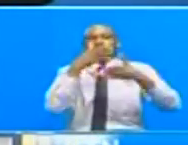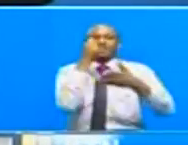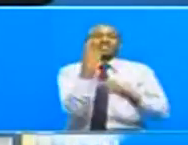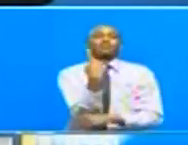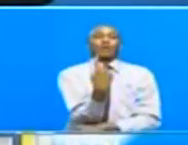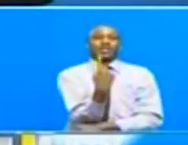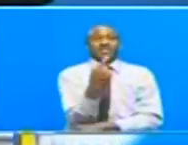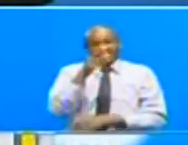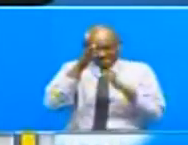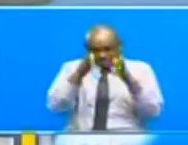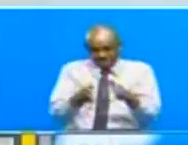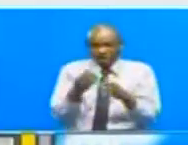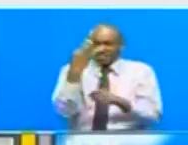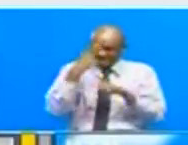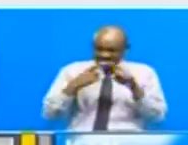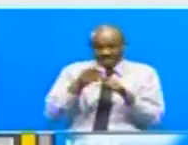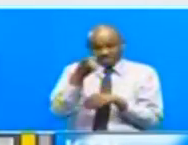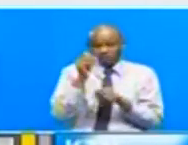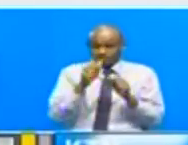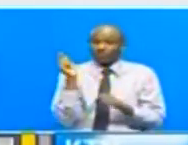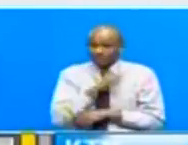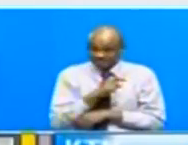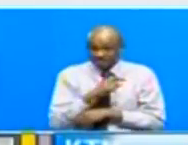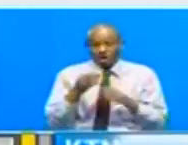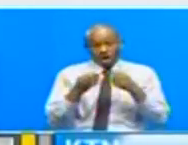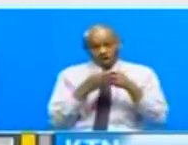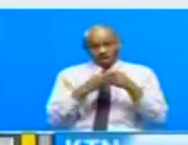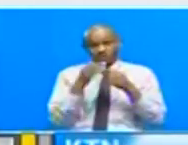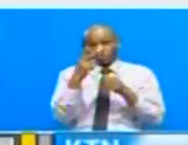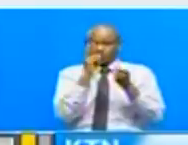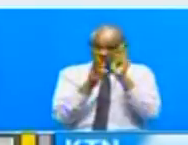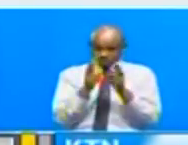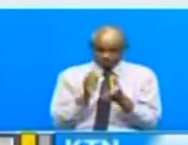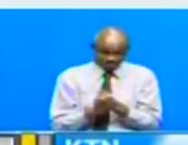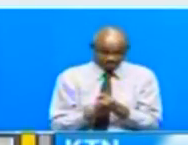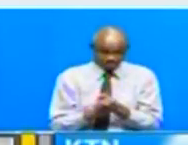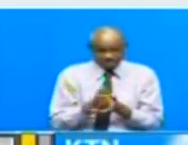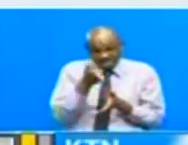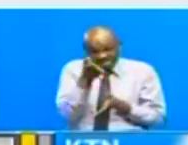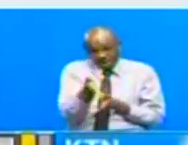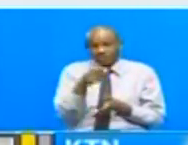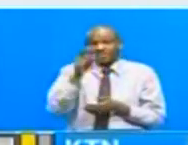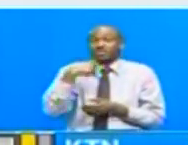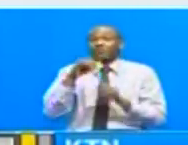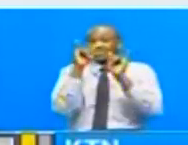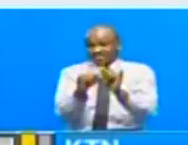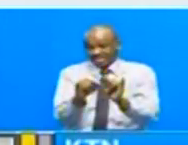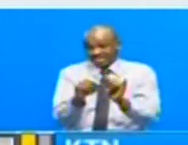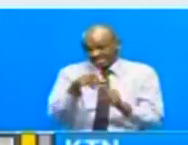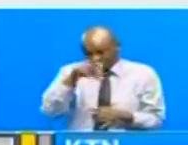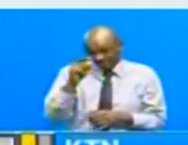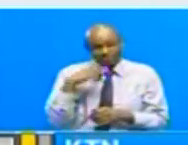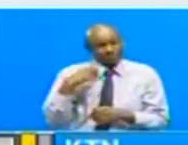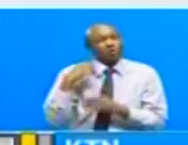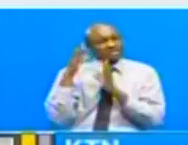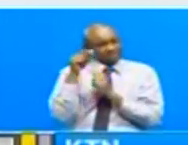position. Wangusi's current 3-year term expires on August 22nd. Observers reckon that the move to retain Wangusi was widely